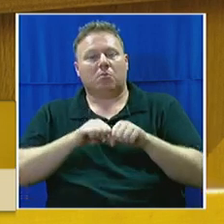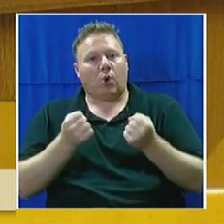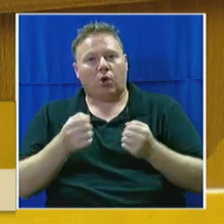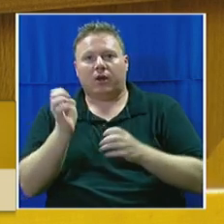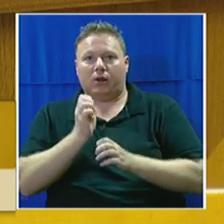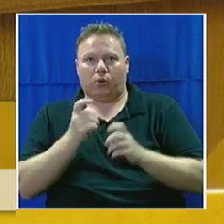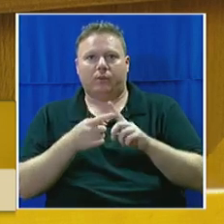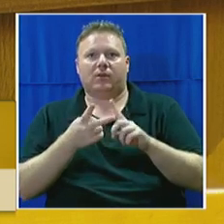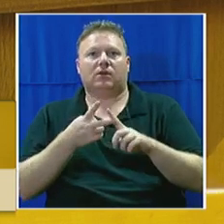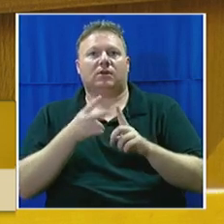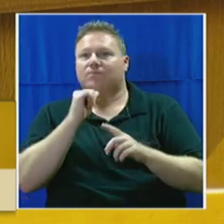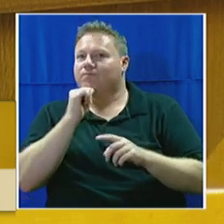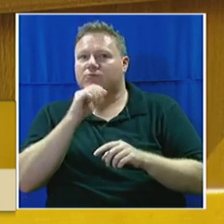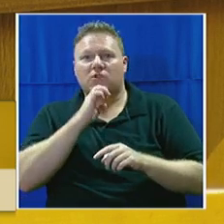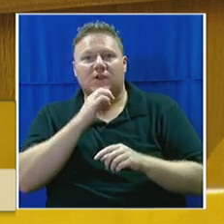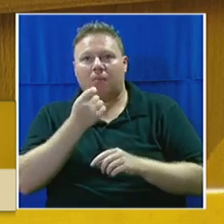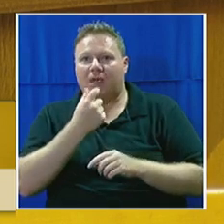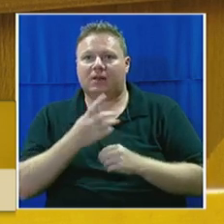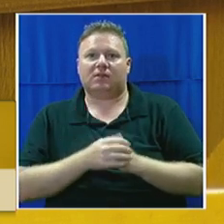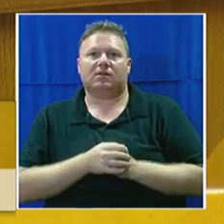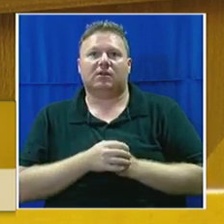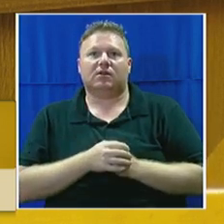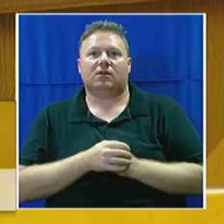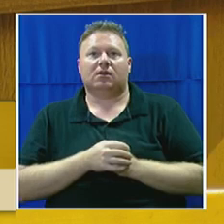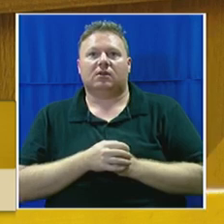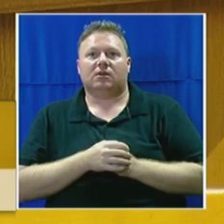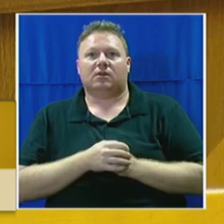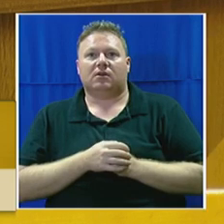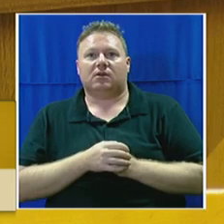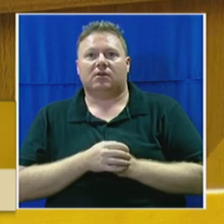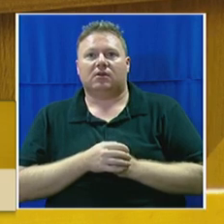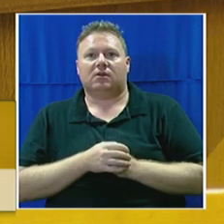equipment and shortages of medicine. Only 5 of